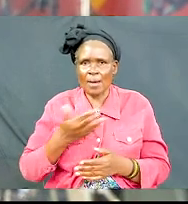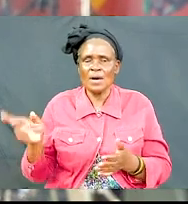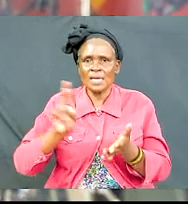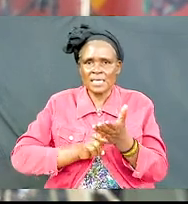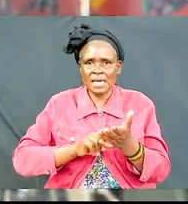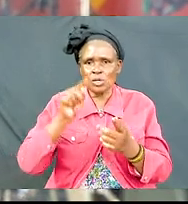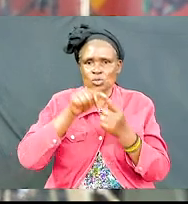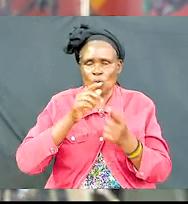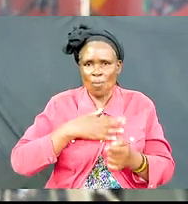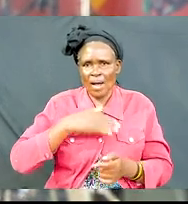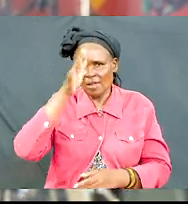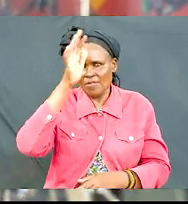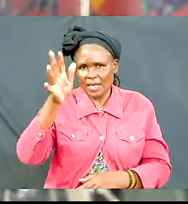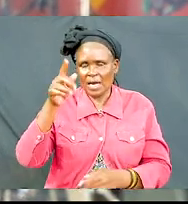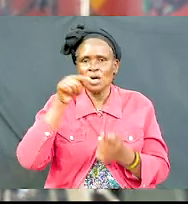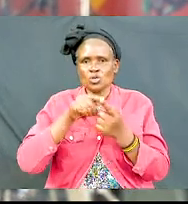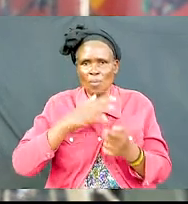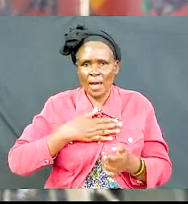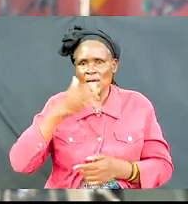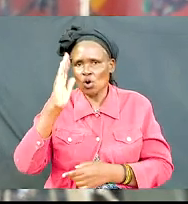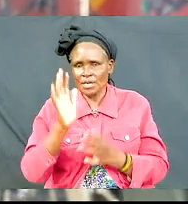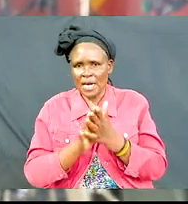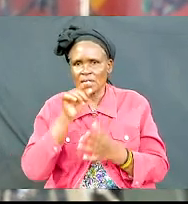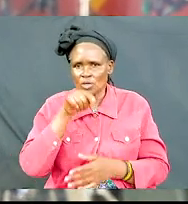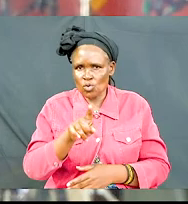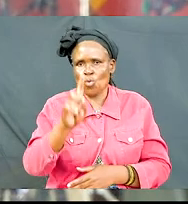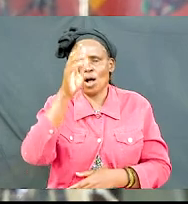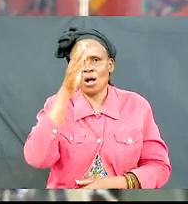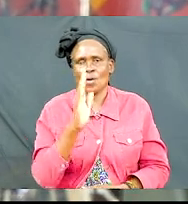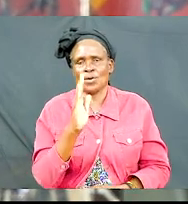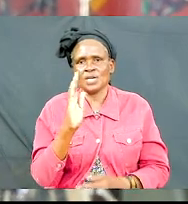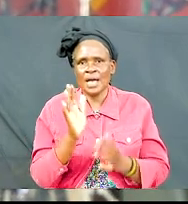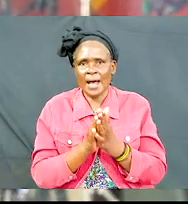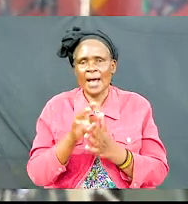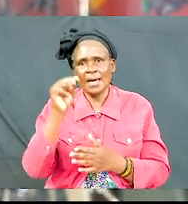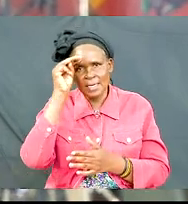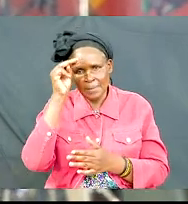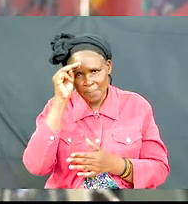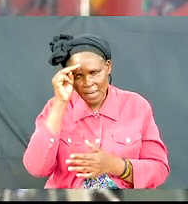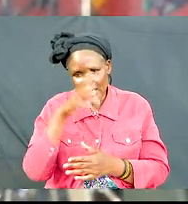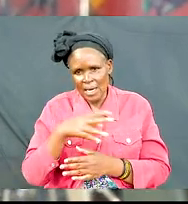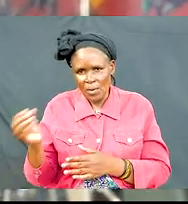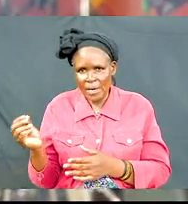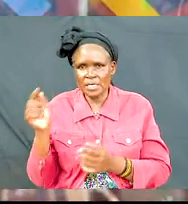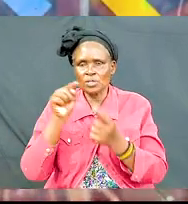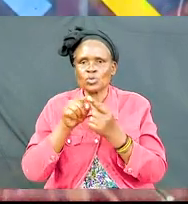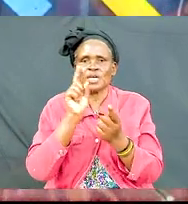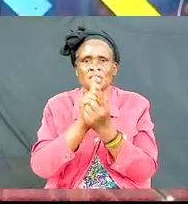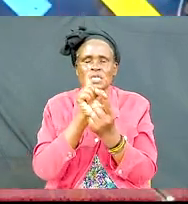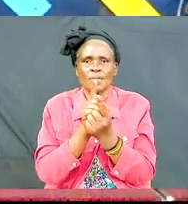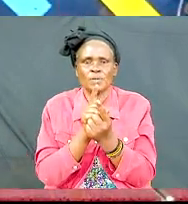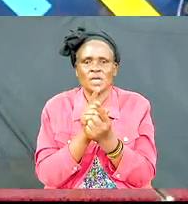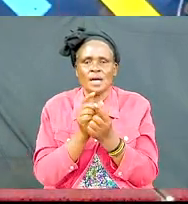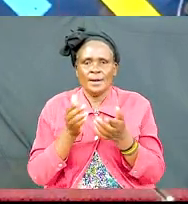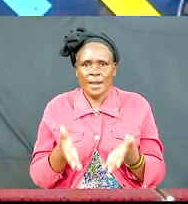my Father, to my God and your God. And Mary Magdalene then went to the disciples.